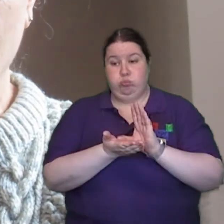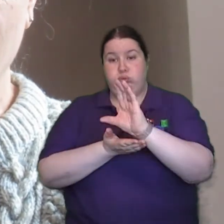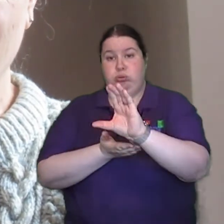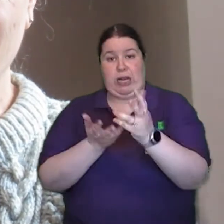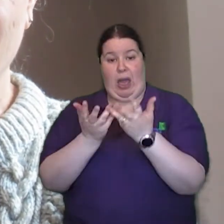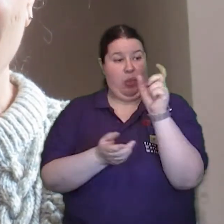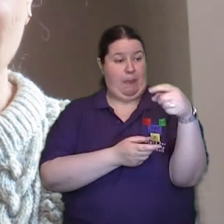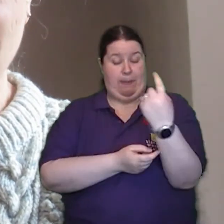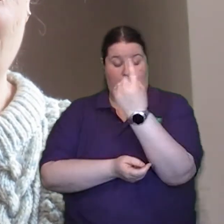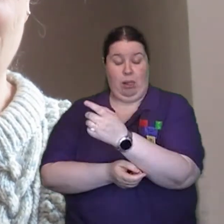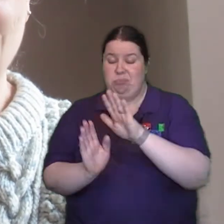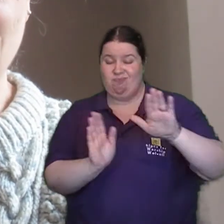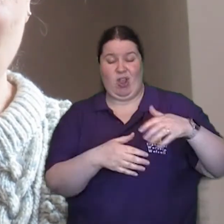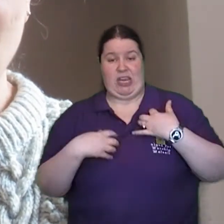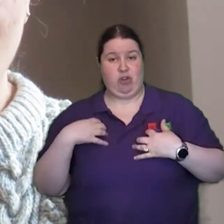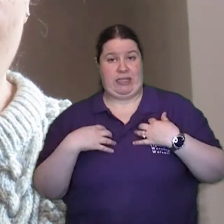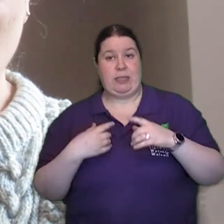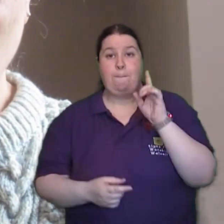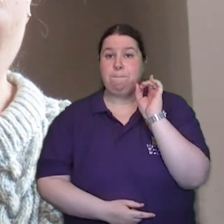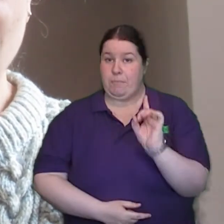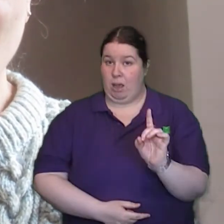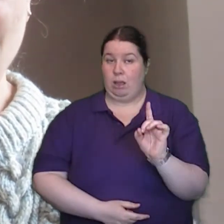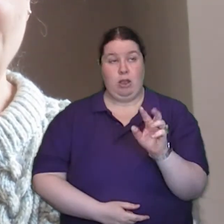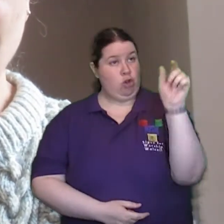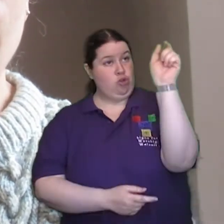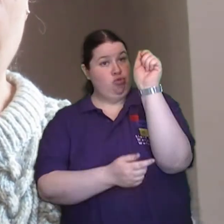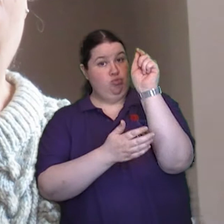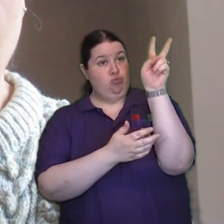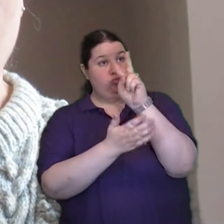else. Nevertheless, I will read the